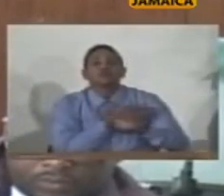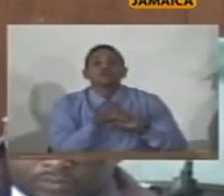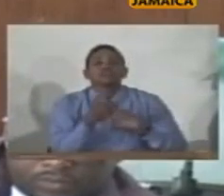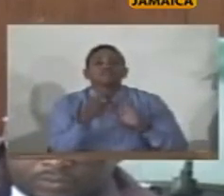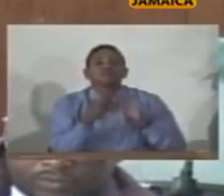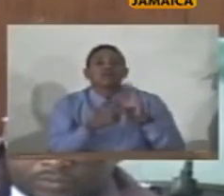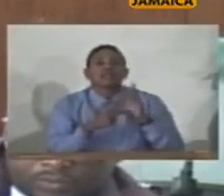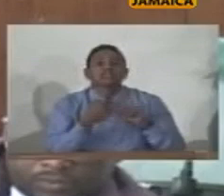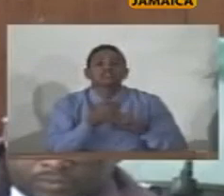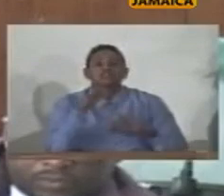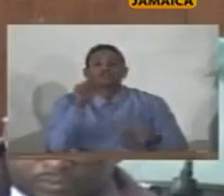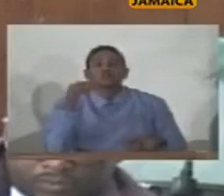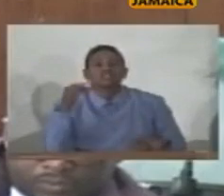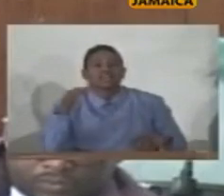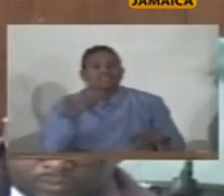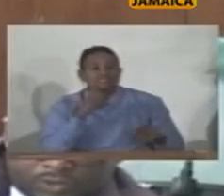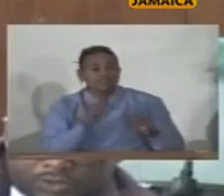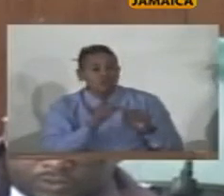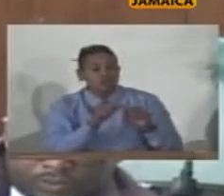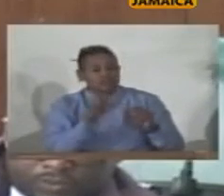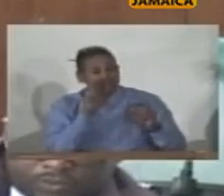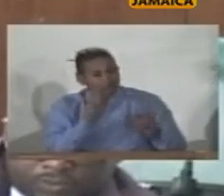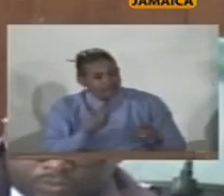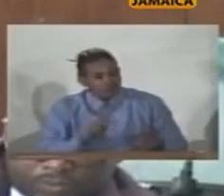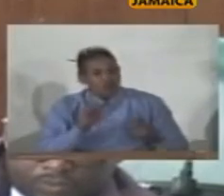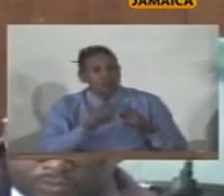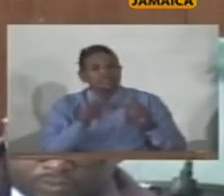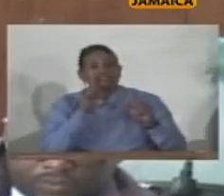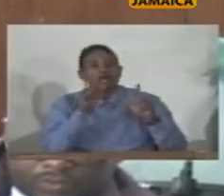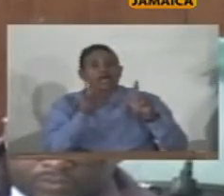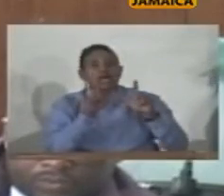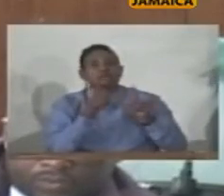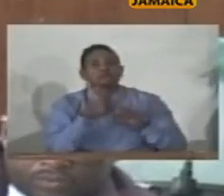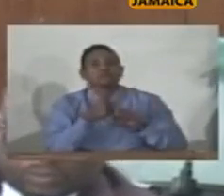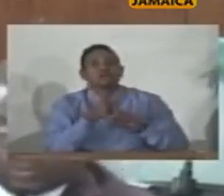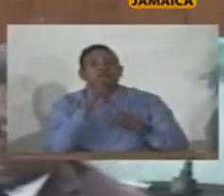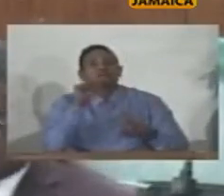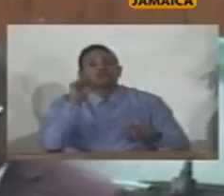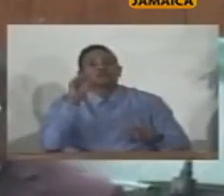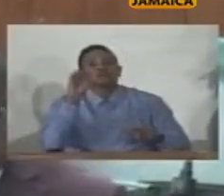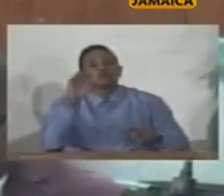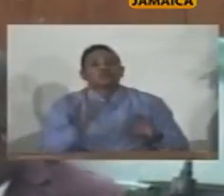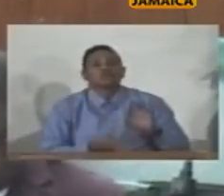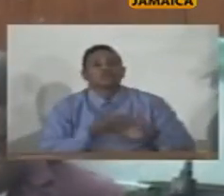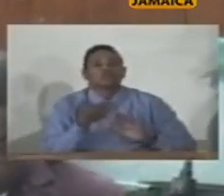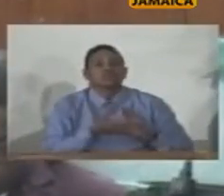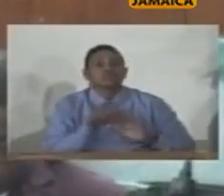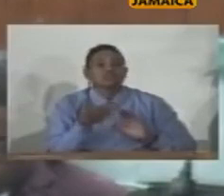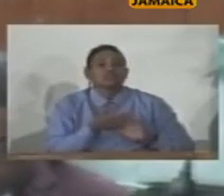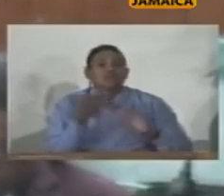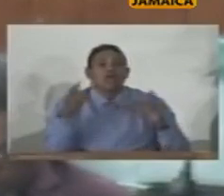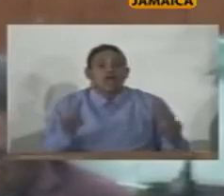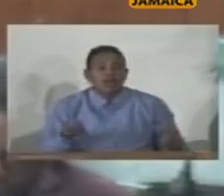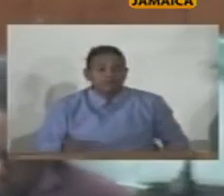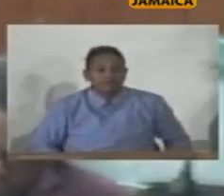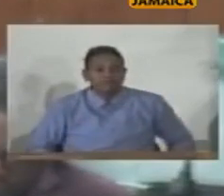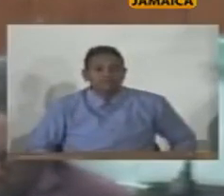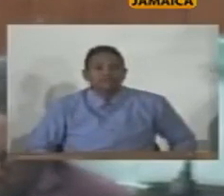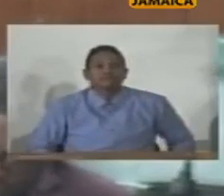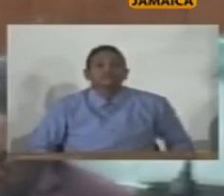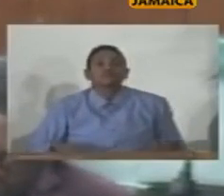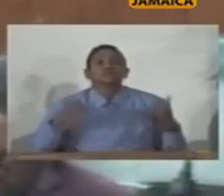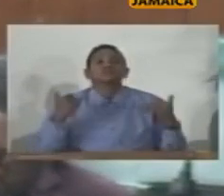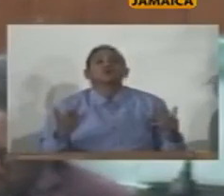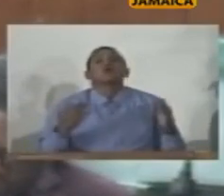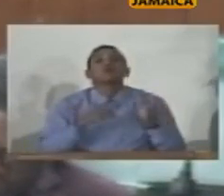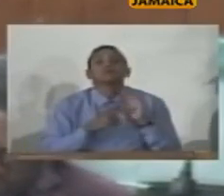Regulations 2019 continue in force until the expiration of the state of public emergency. Now therefore